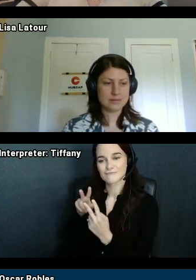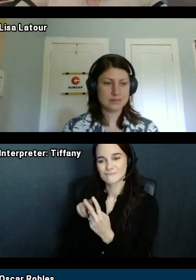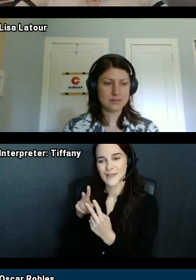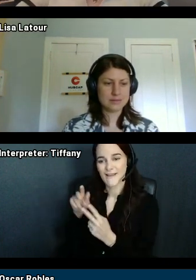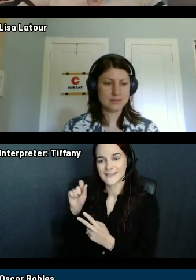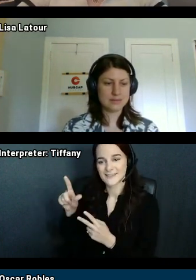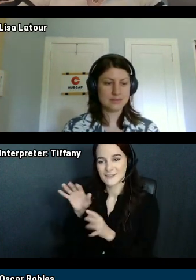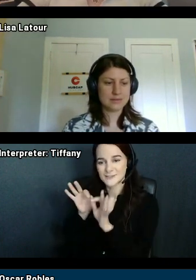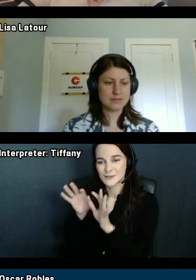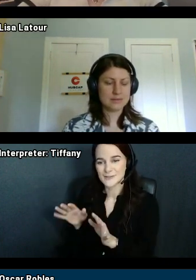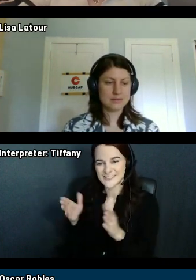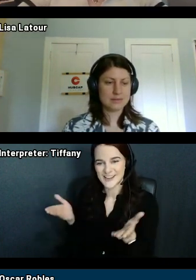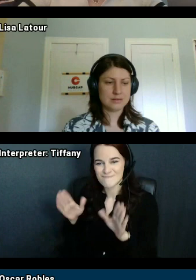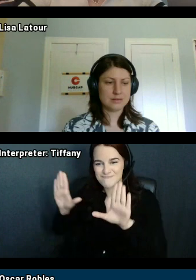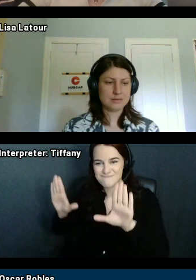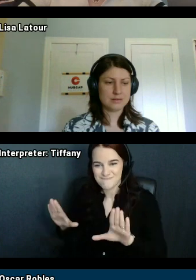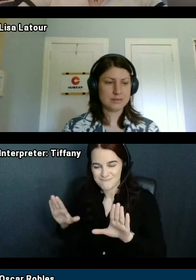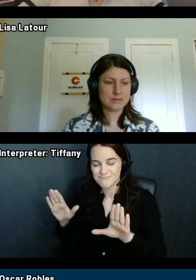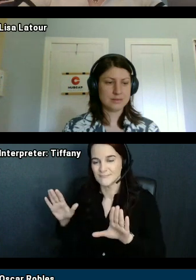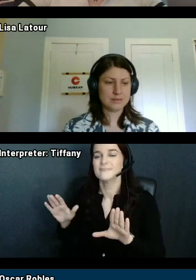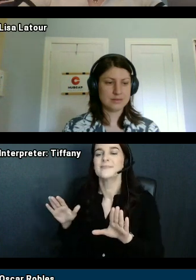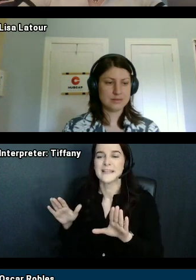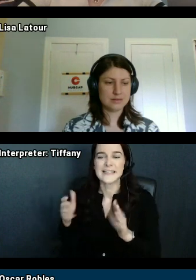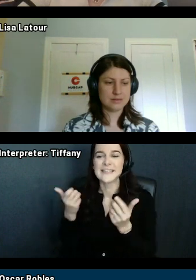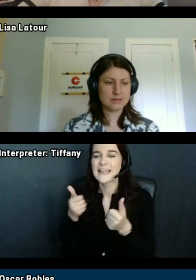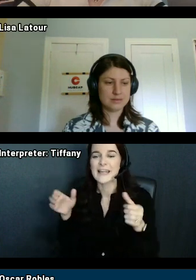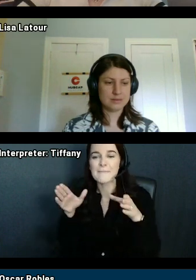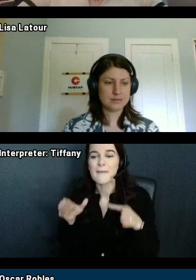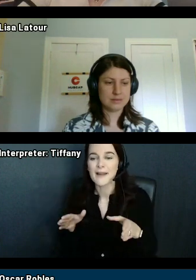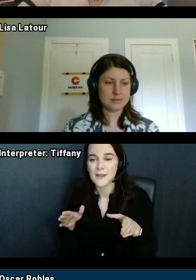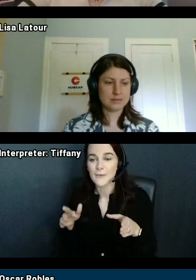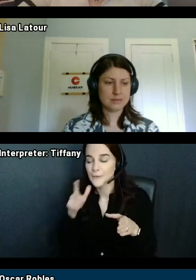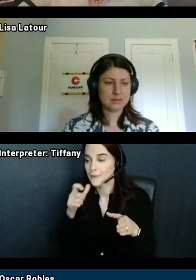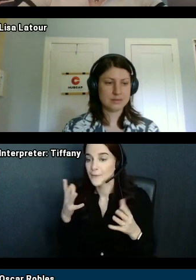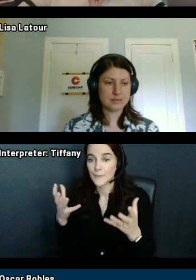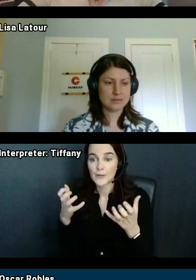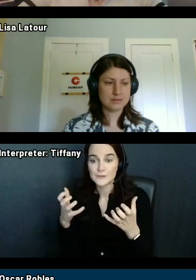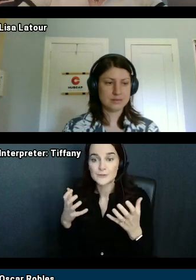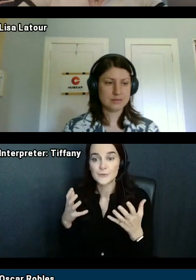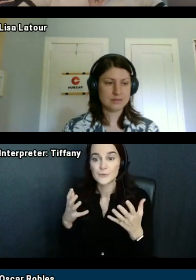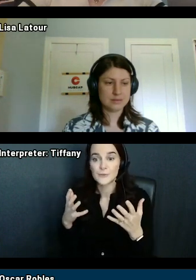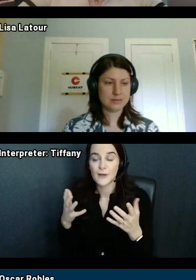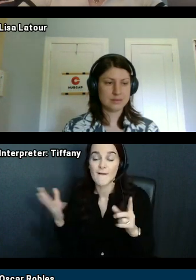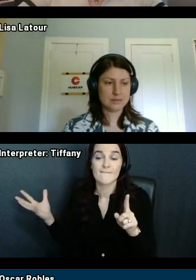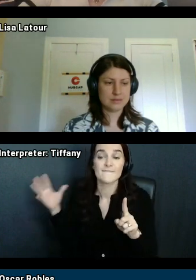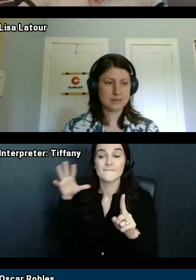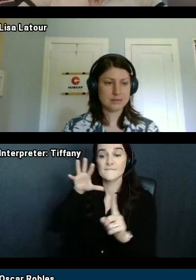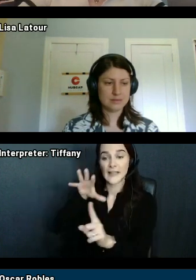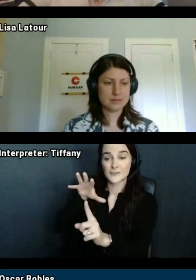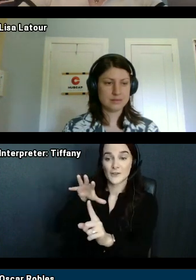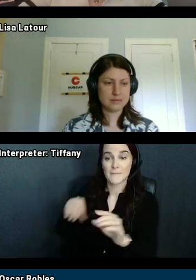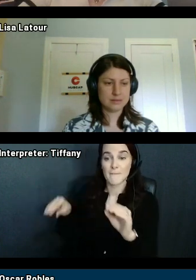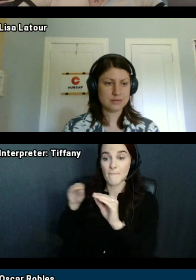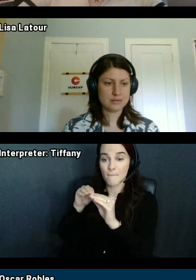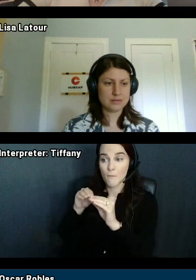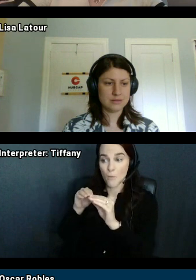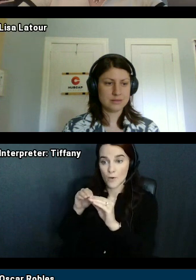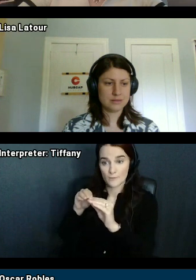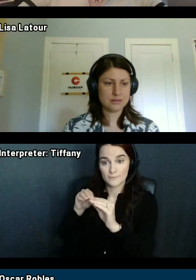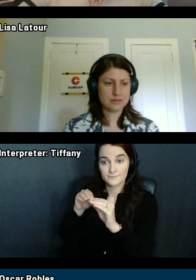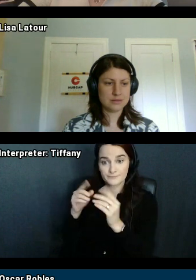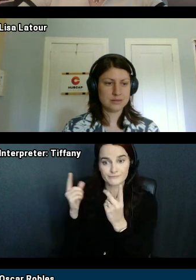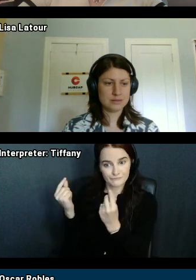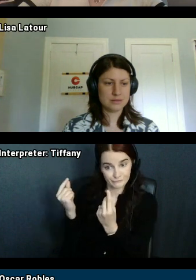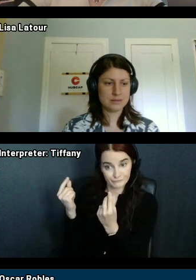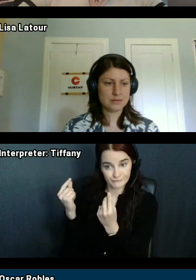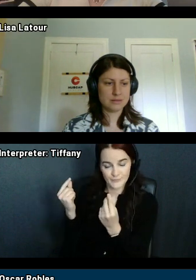with us today. And just for anybody that wants to feature them a little bit more prominently, if you look